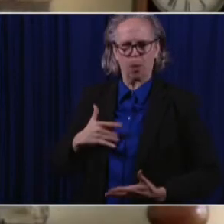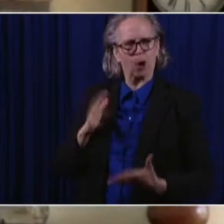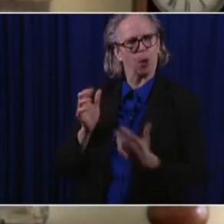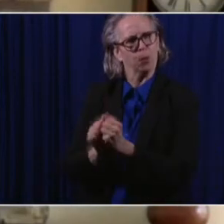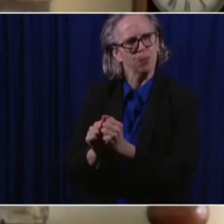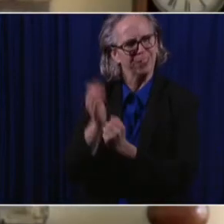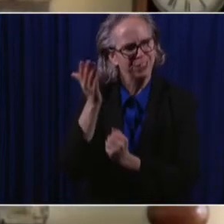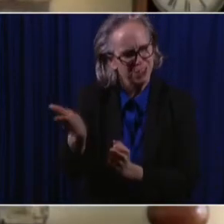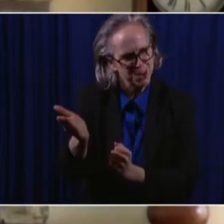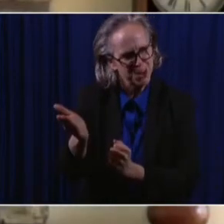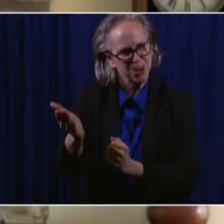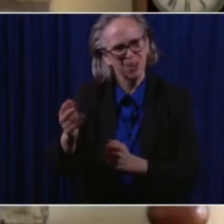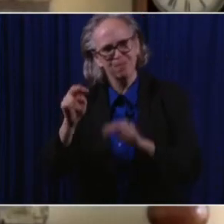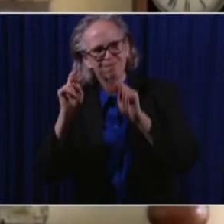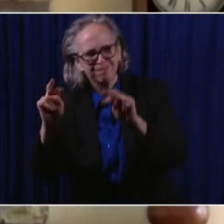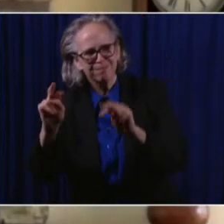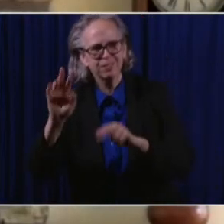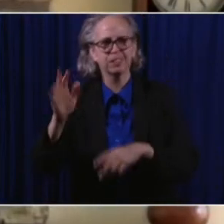lot, Mike.